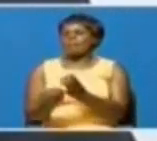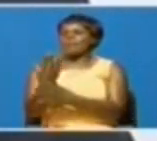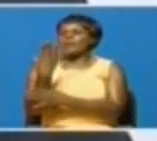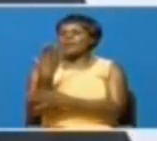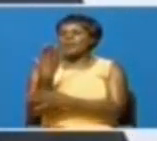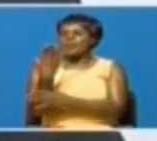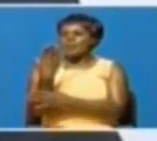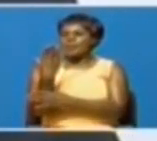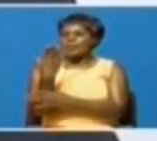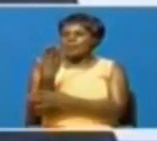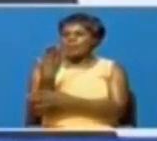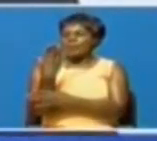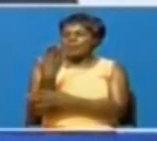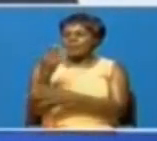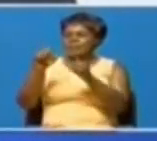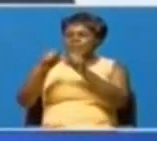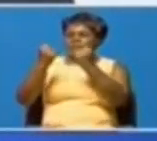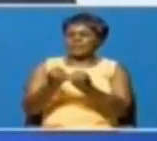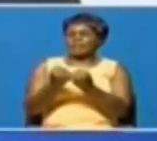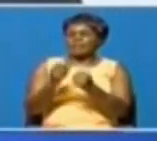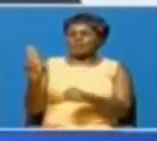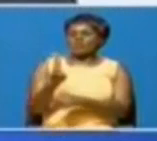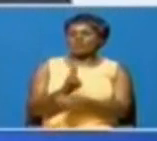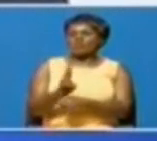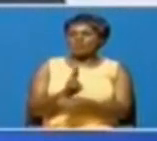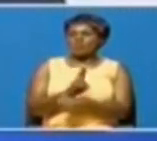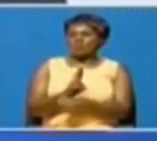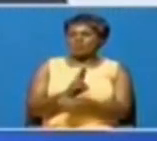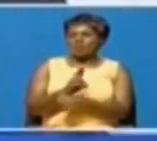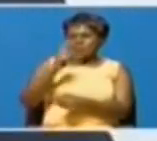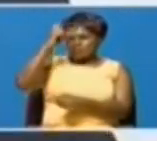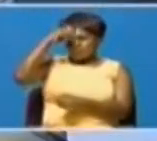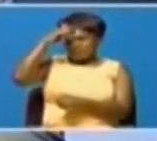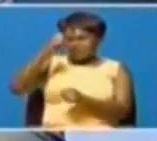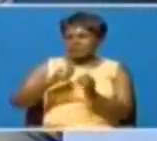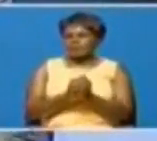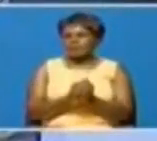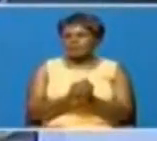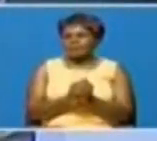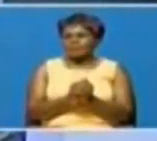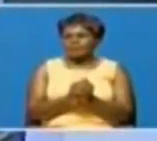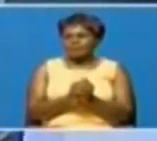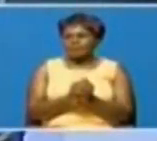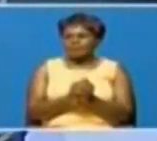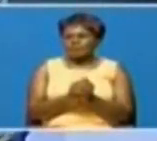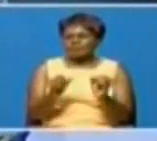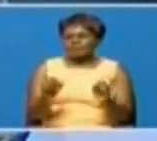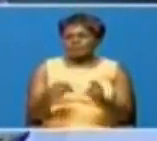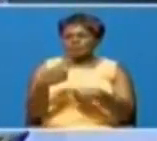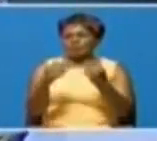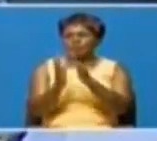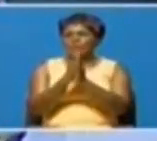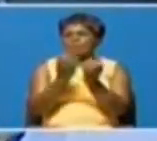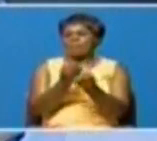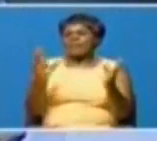know, the systems that you're using are intelligent. Now to your developing story.